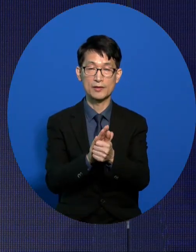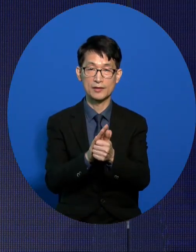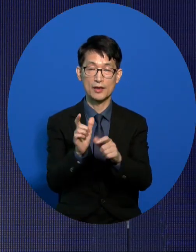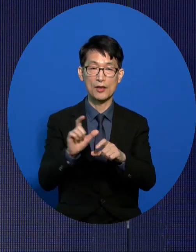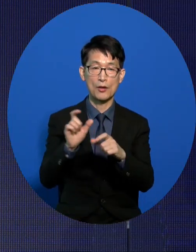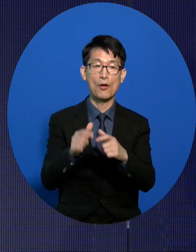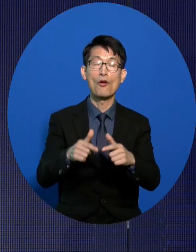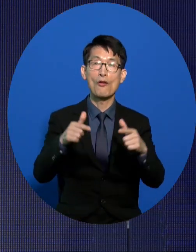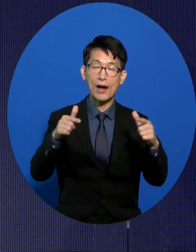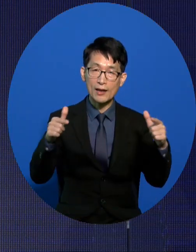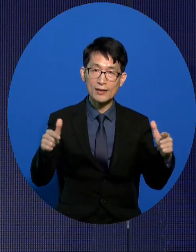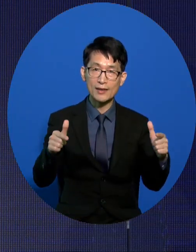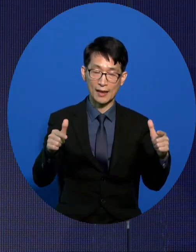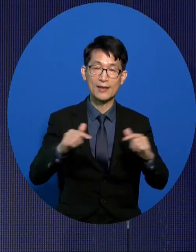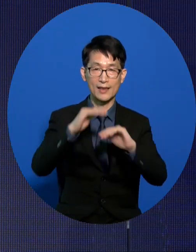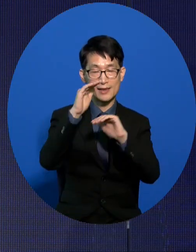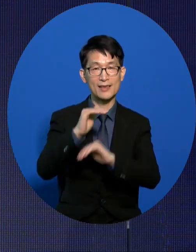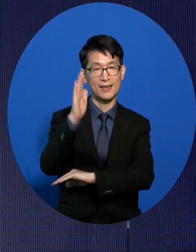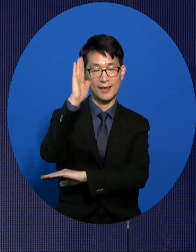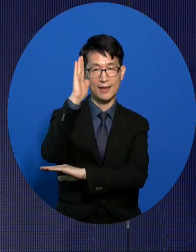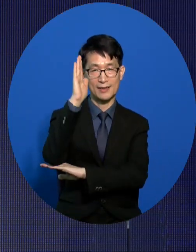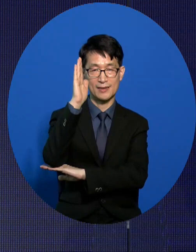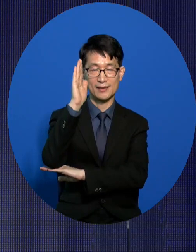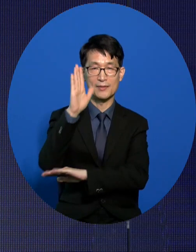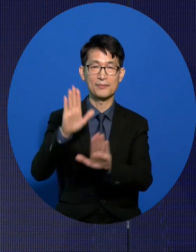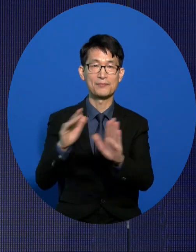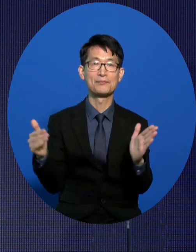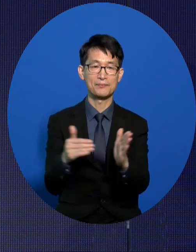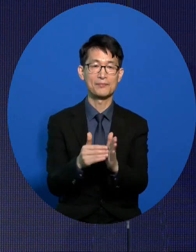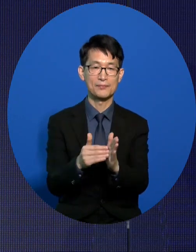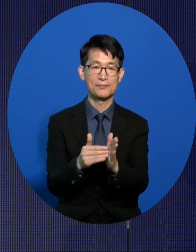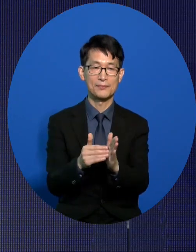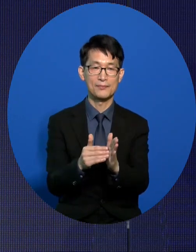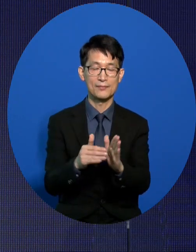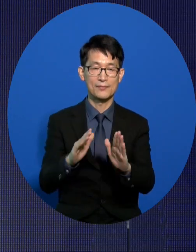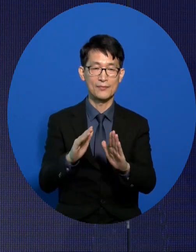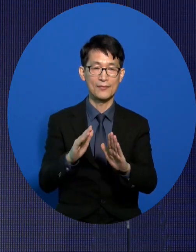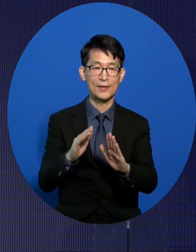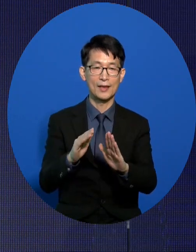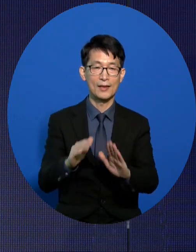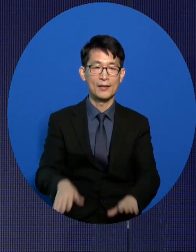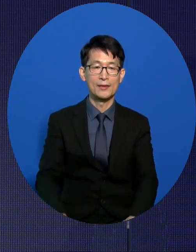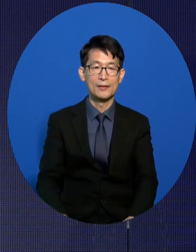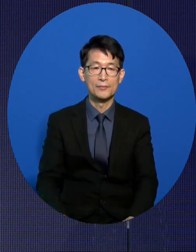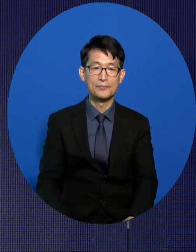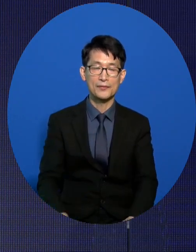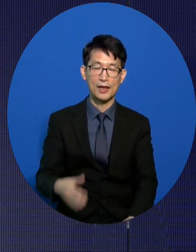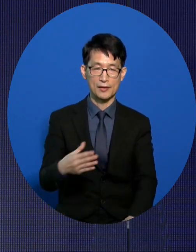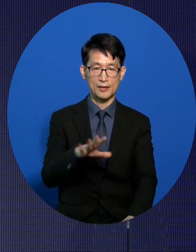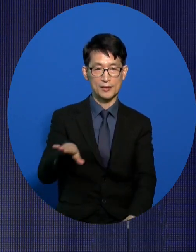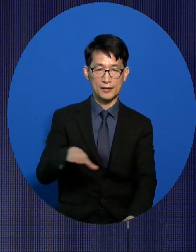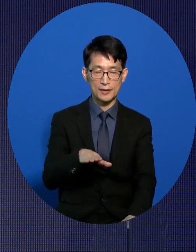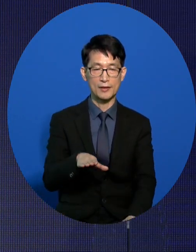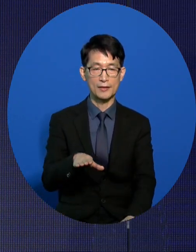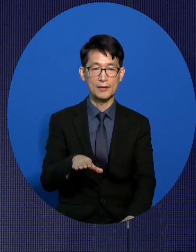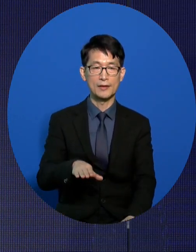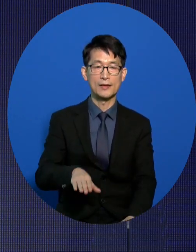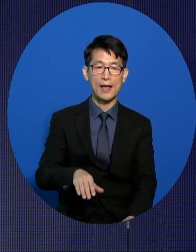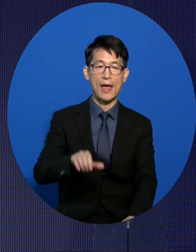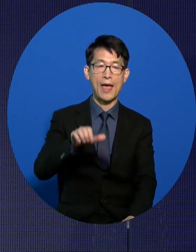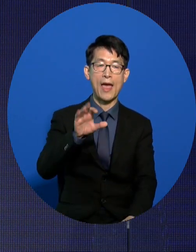be expanded further in the future. So with this, I'd like to conclude my presentation on